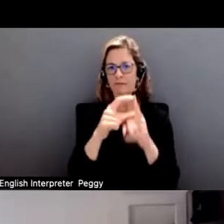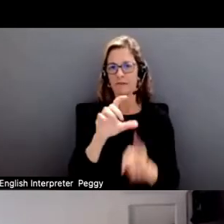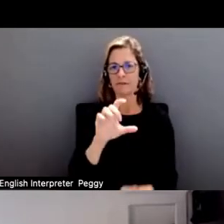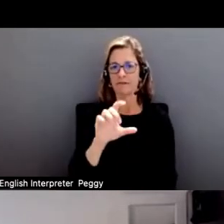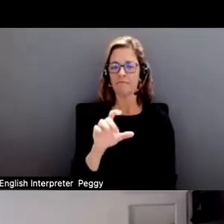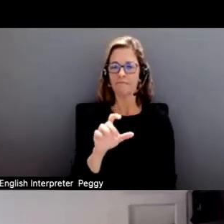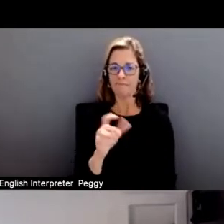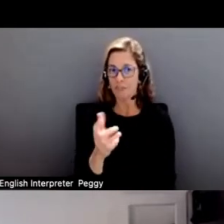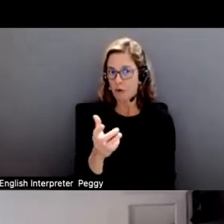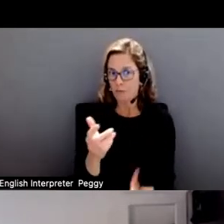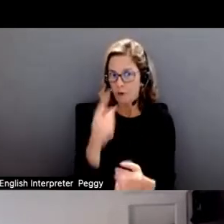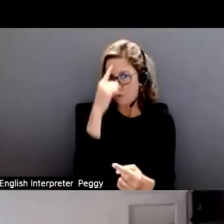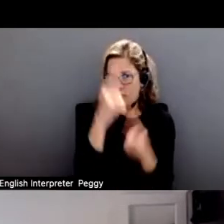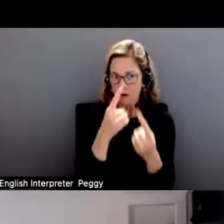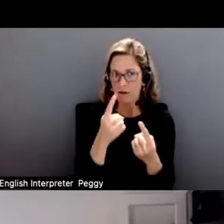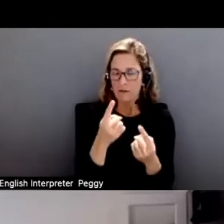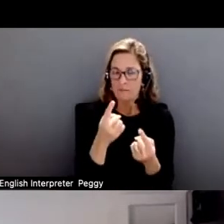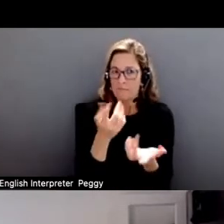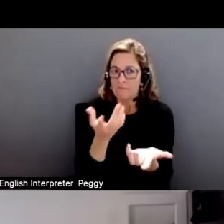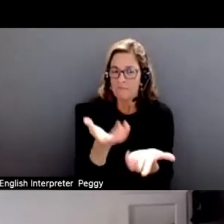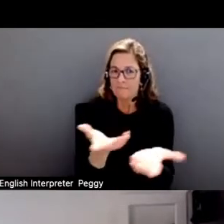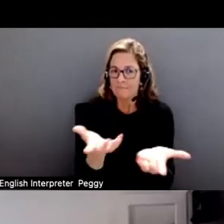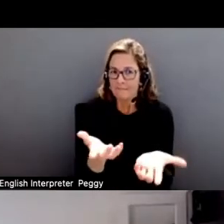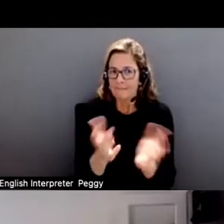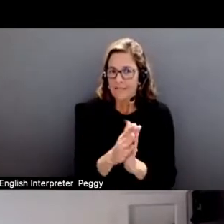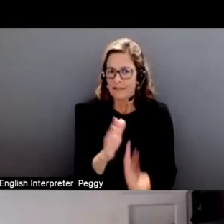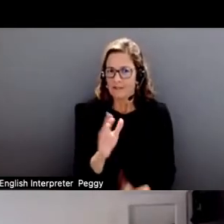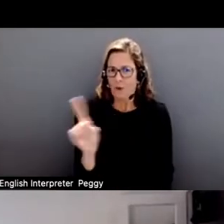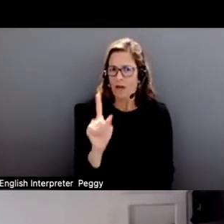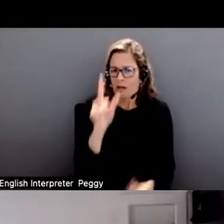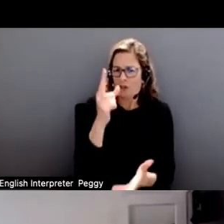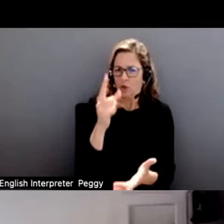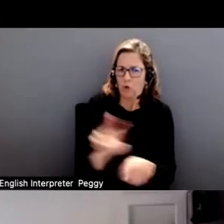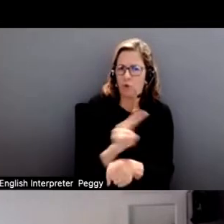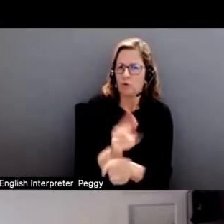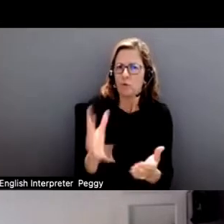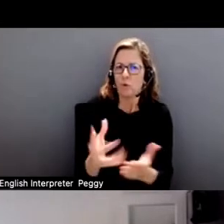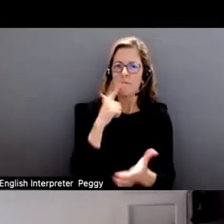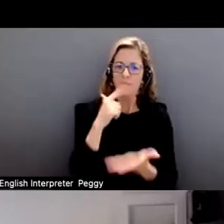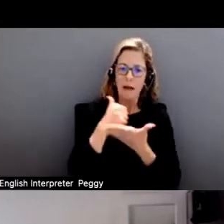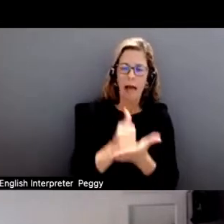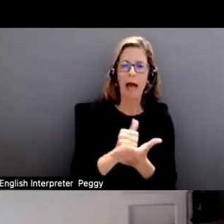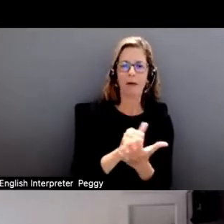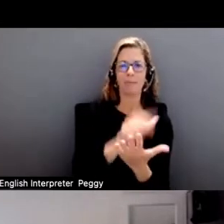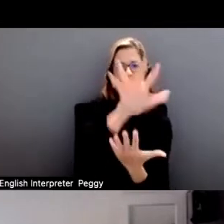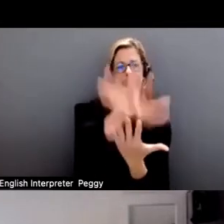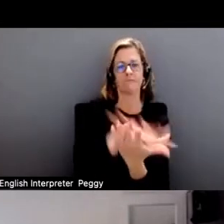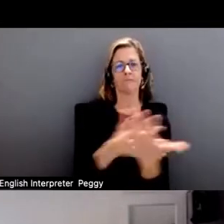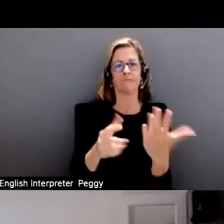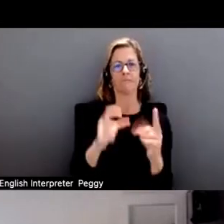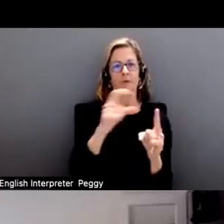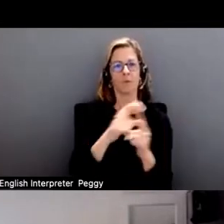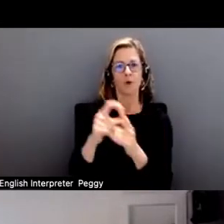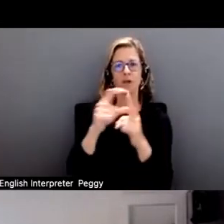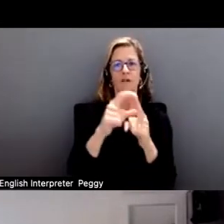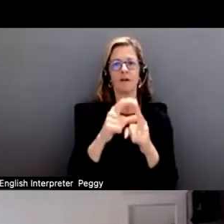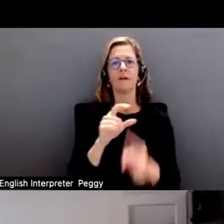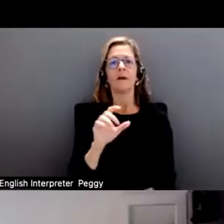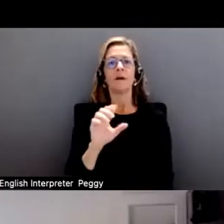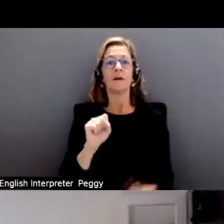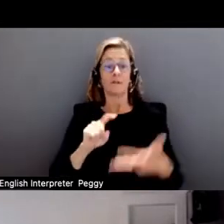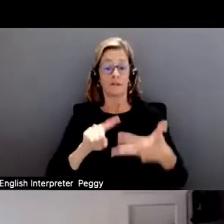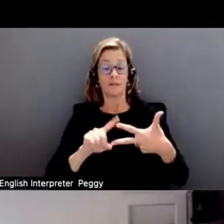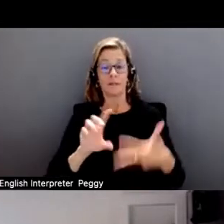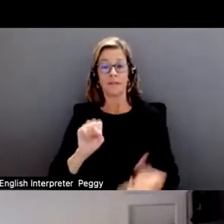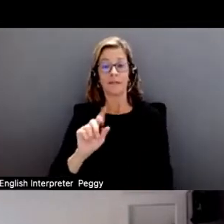crosswords, and we were wondering where you do that, like if that's I'll have to get back to you on that one. That one